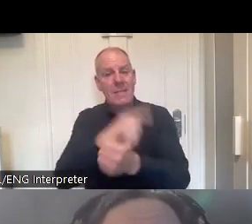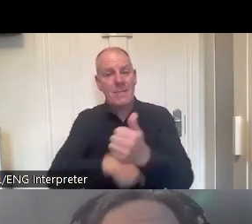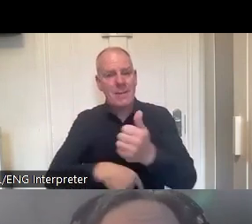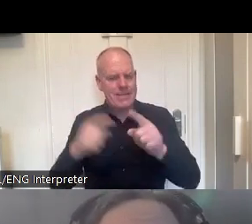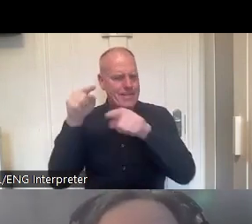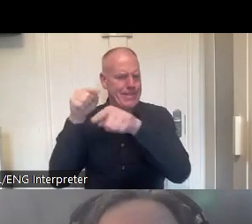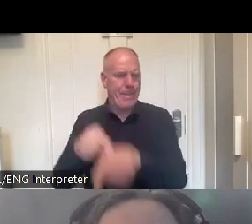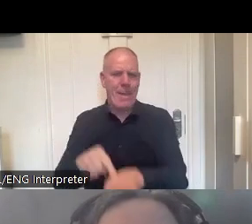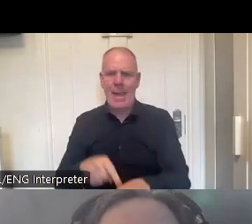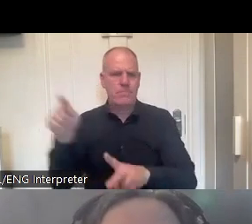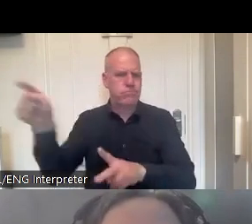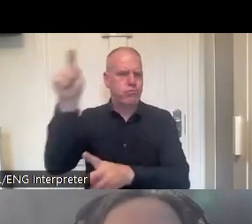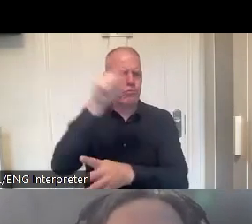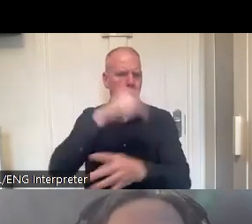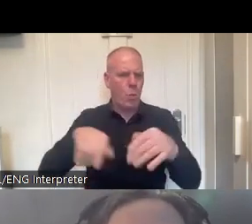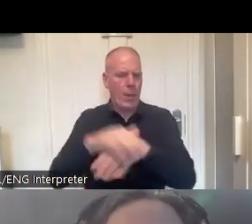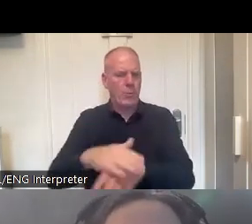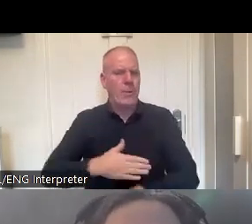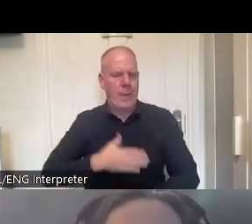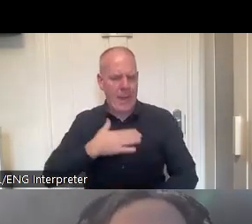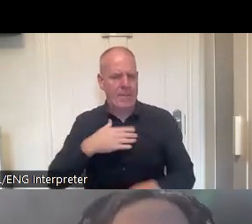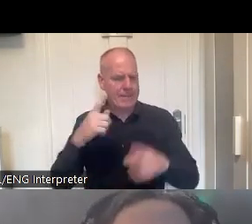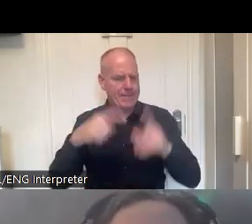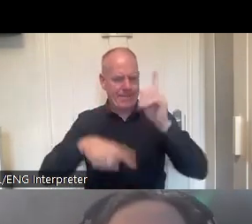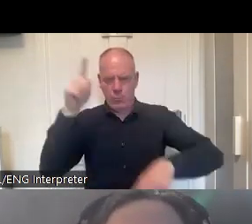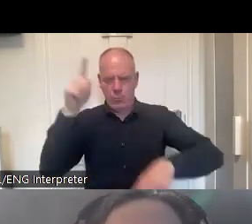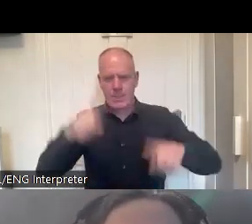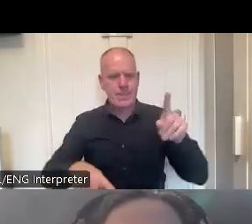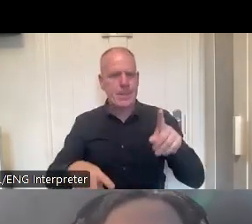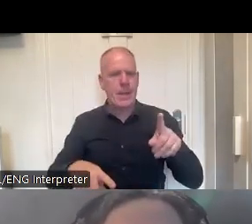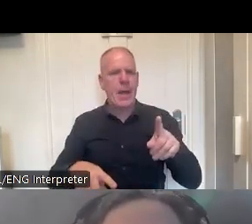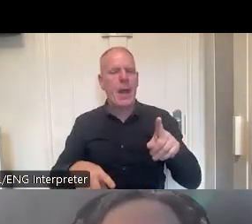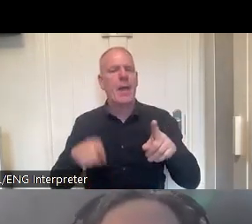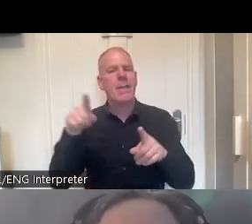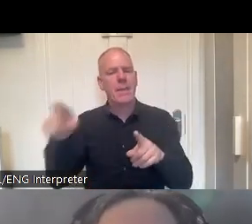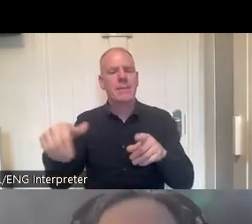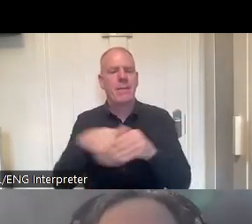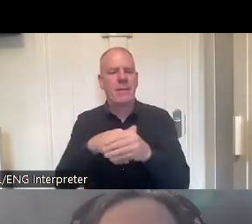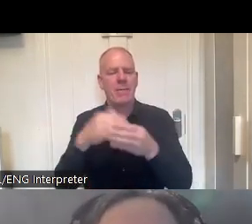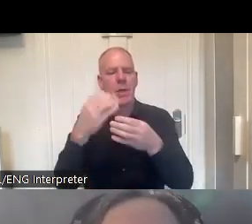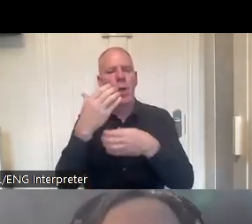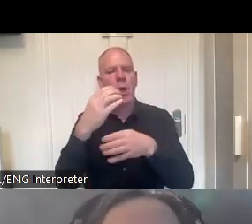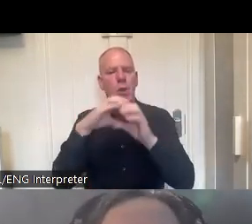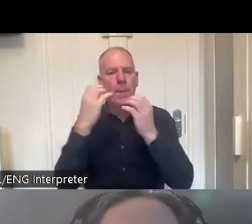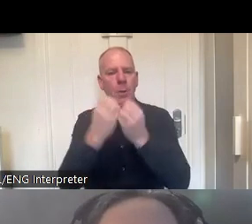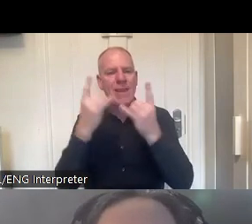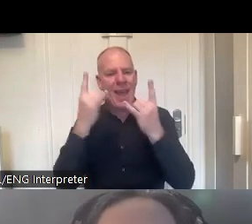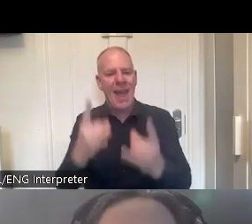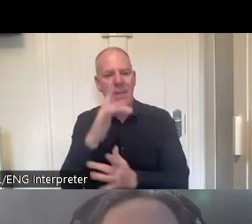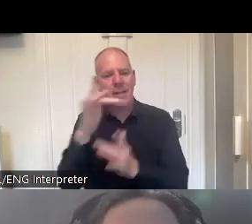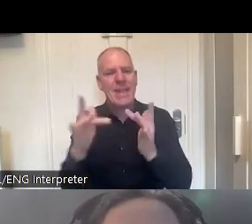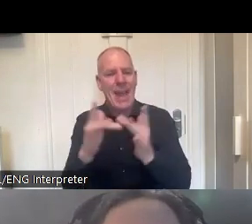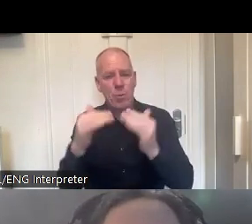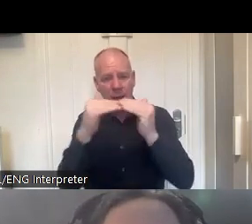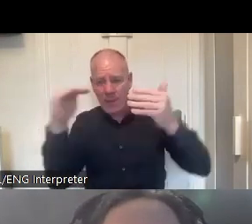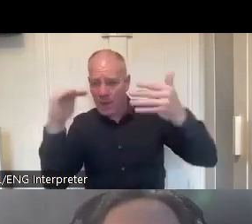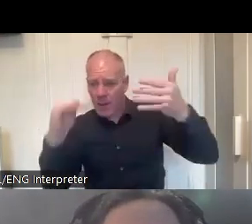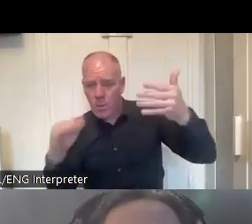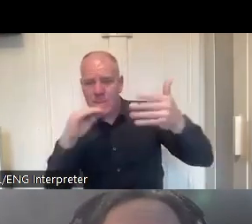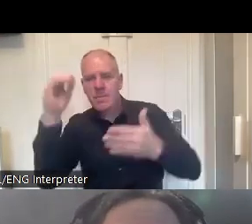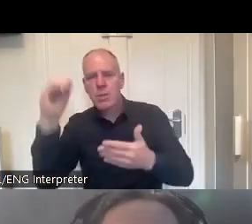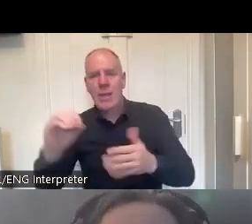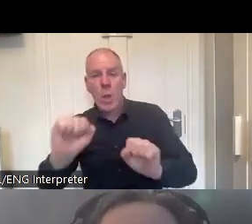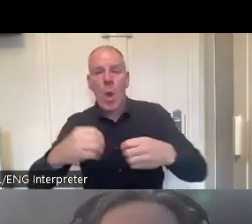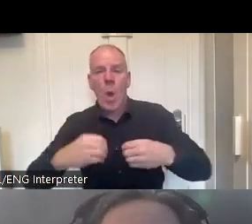lot across the different regions. And these divisions are community health network level. So you can go in and look at the percentage in your